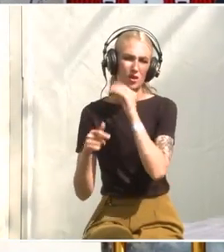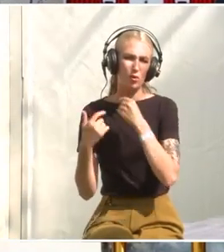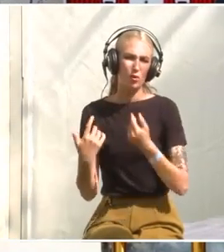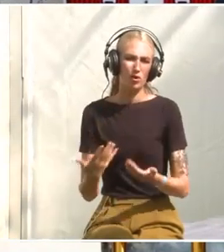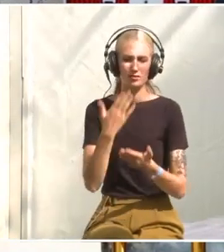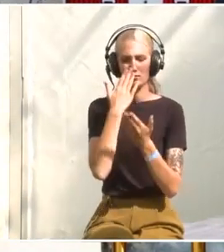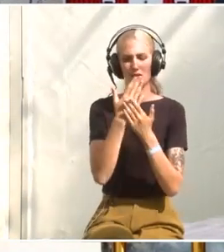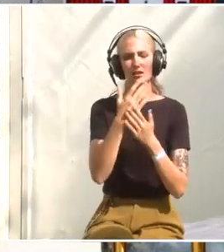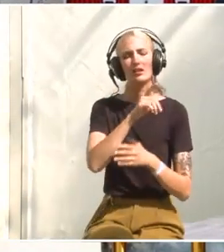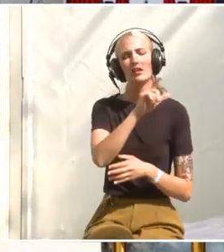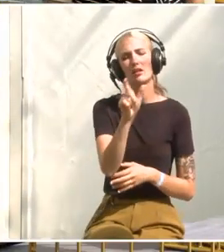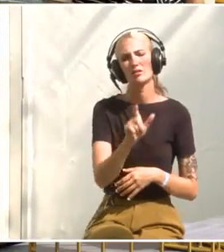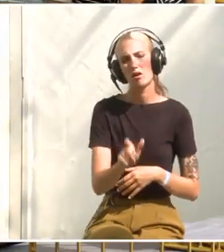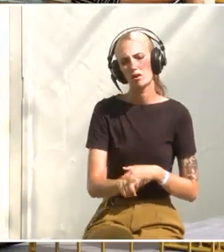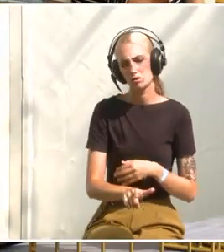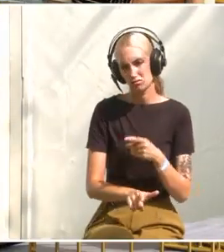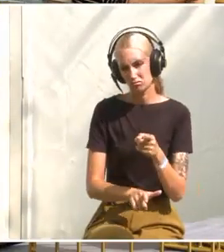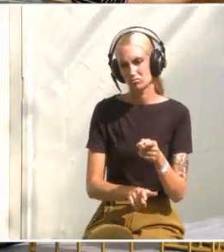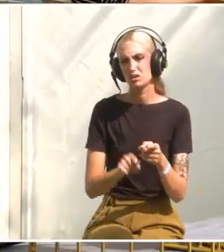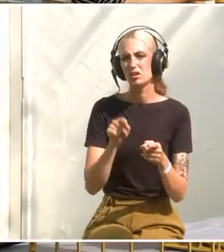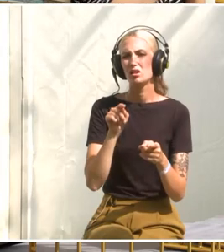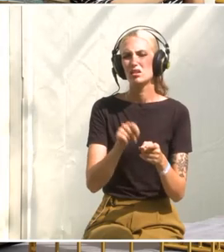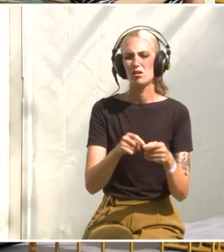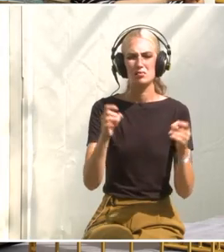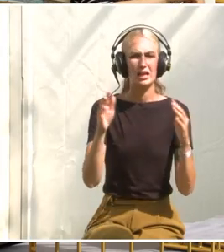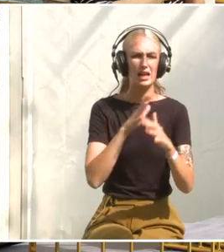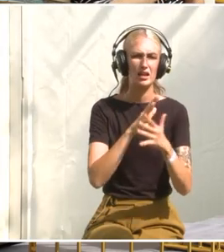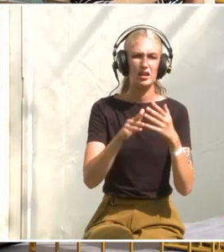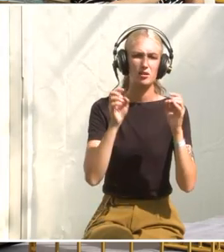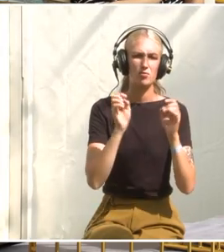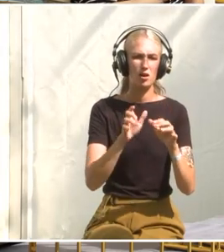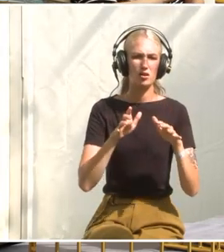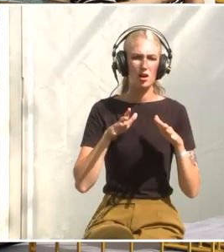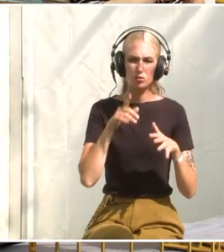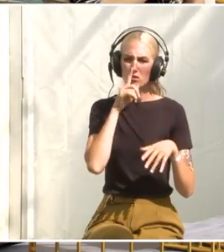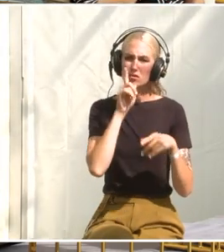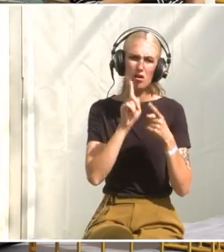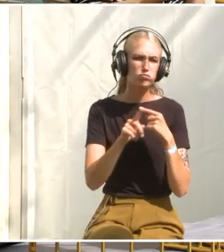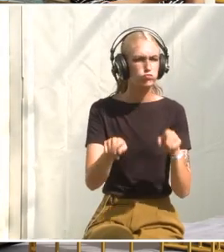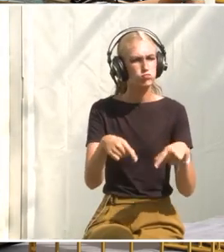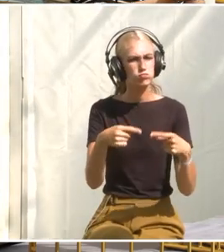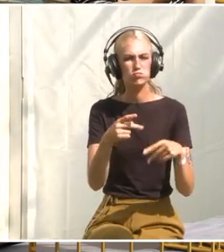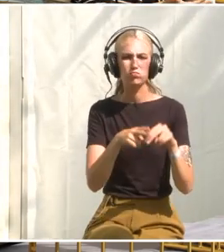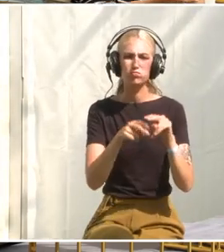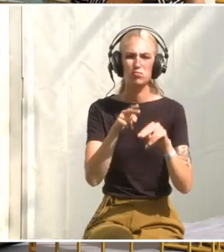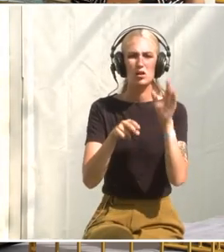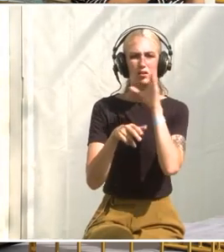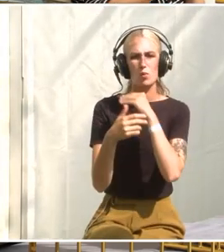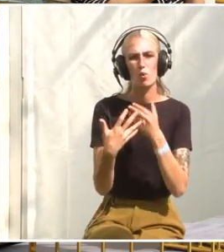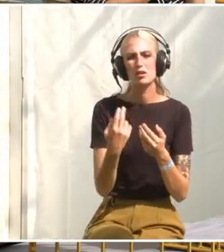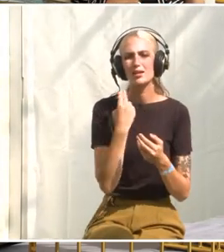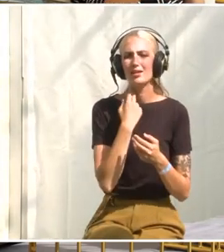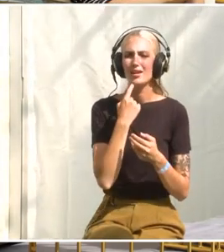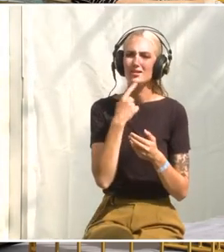of the rejuvenation of ghost towns. How do you build the infrastructure, the internet connection, some kind of English language support to